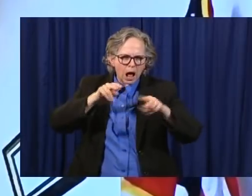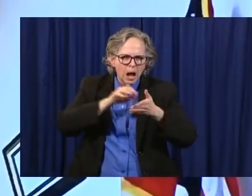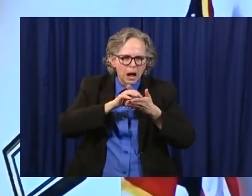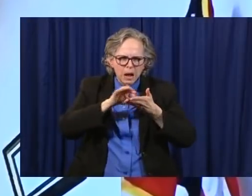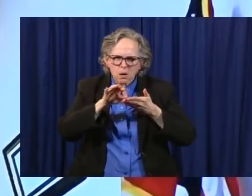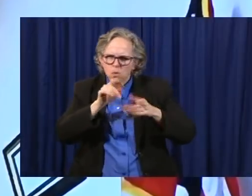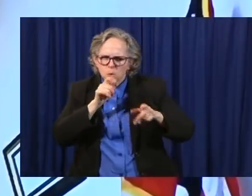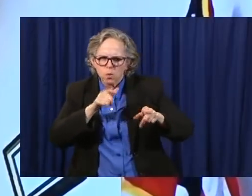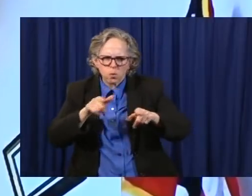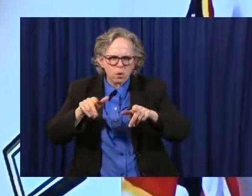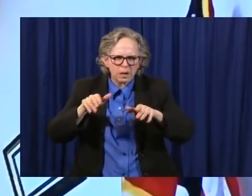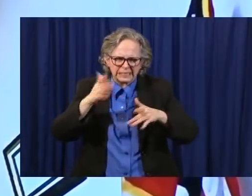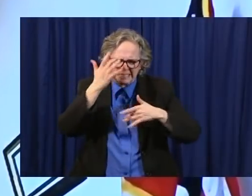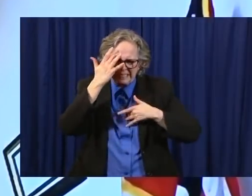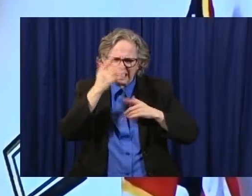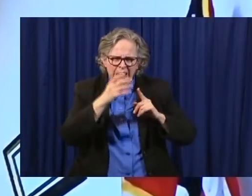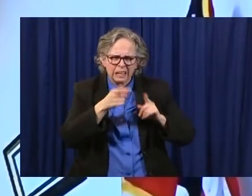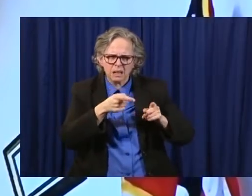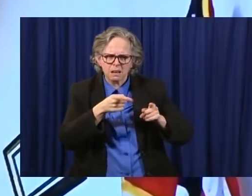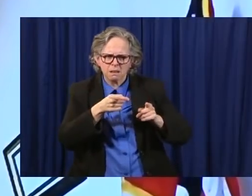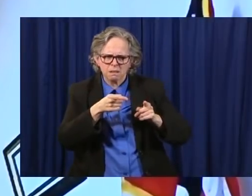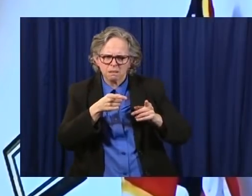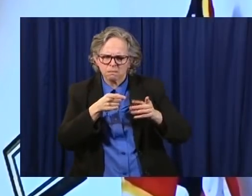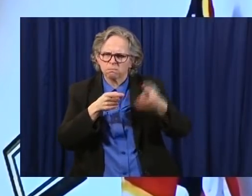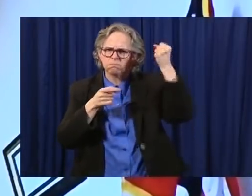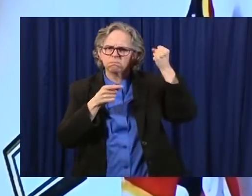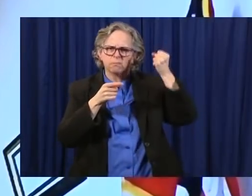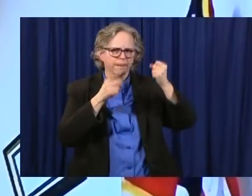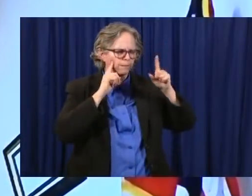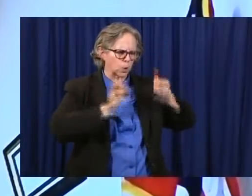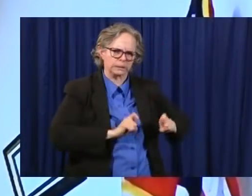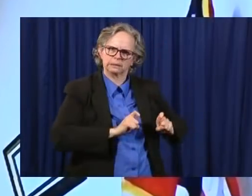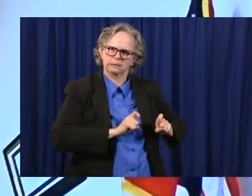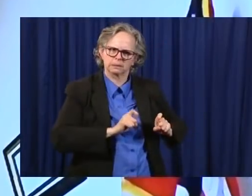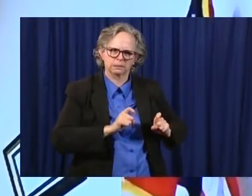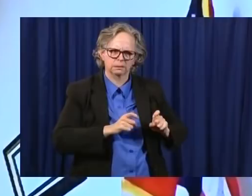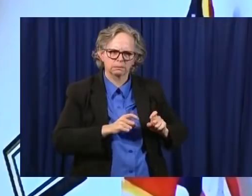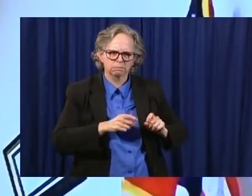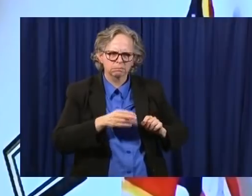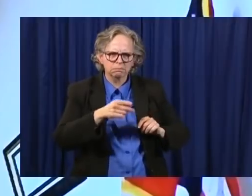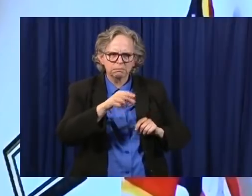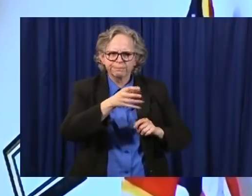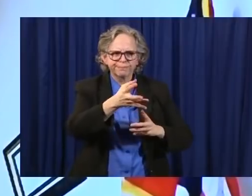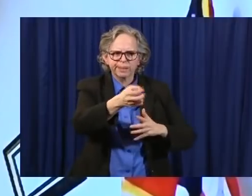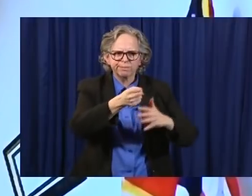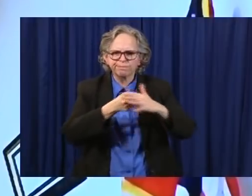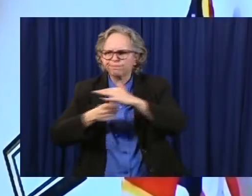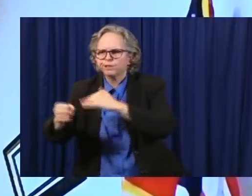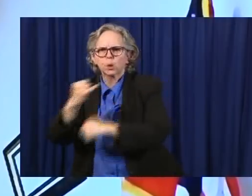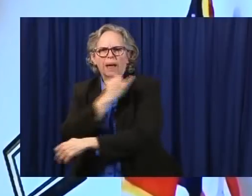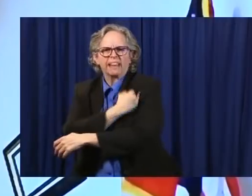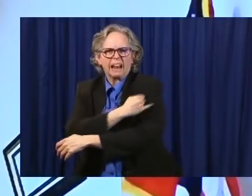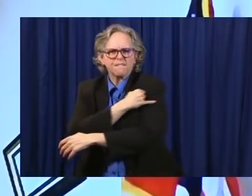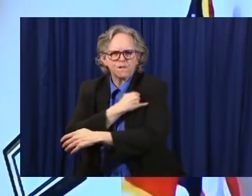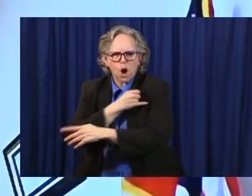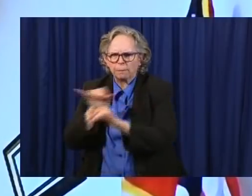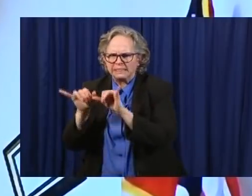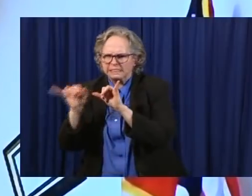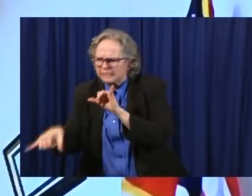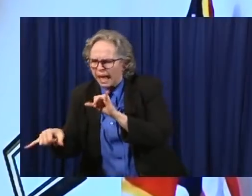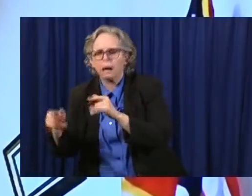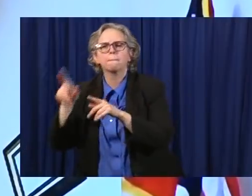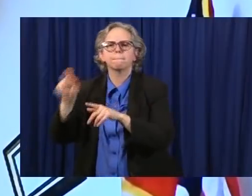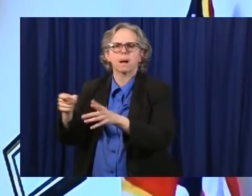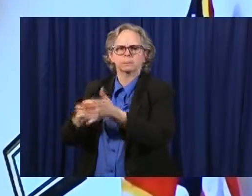tested, anybody that's sick and is tested goes to the infirmary, they're tested for the virus